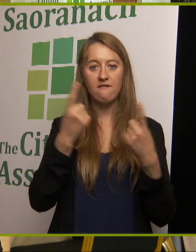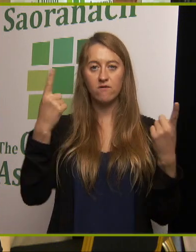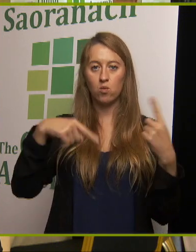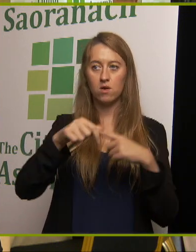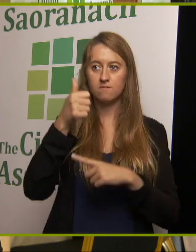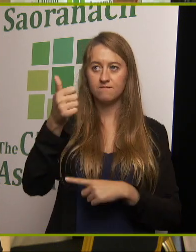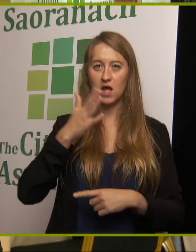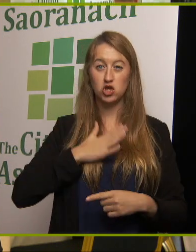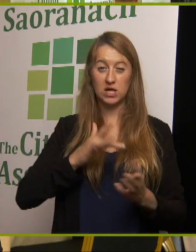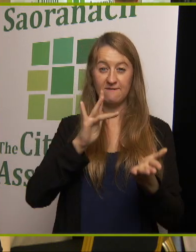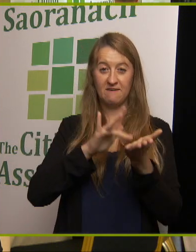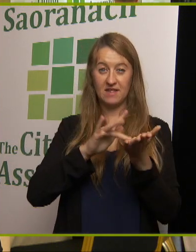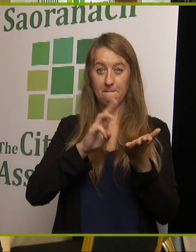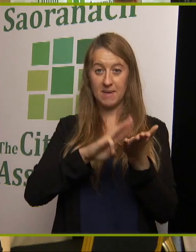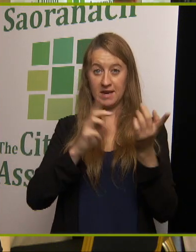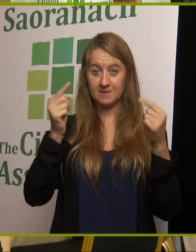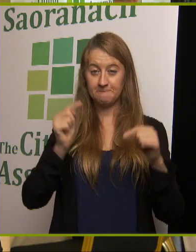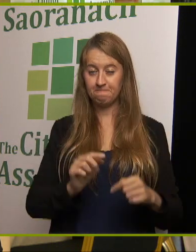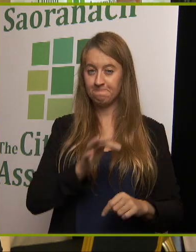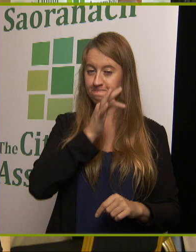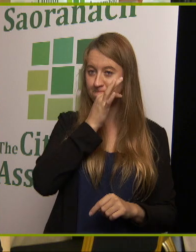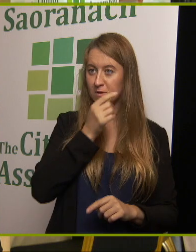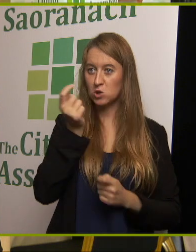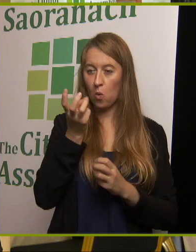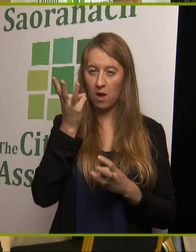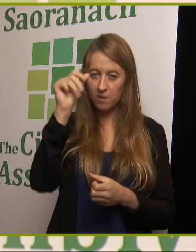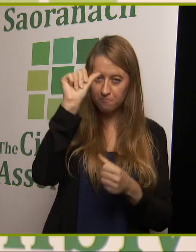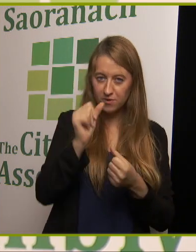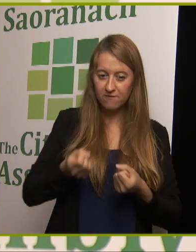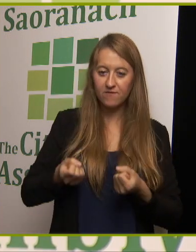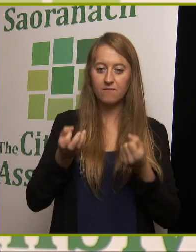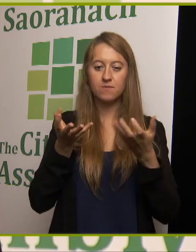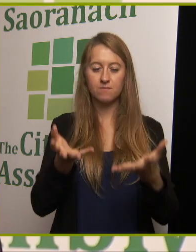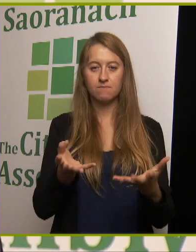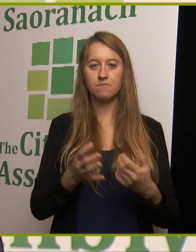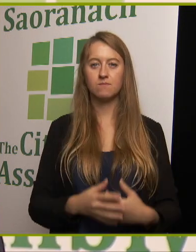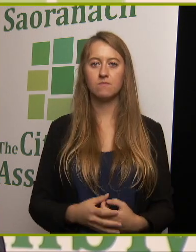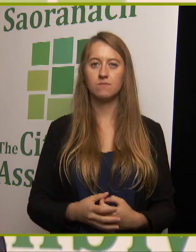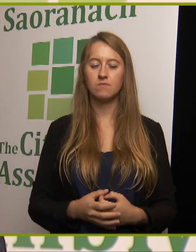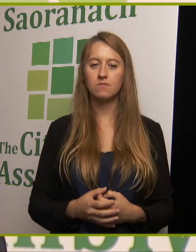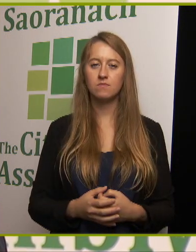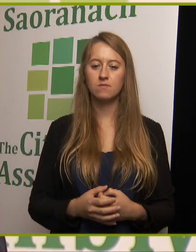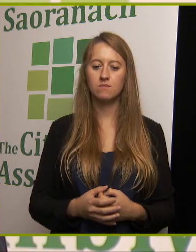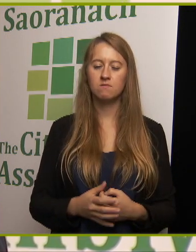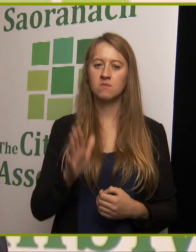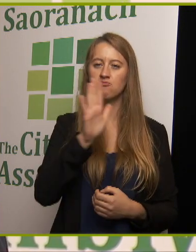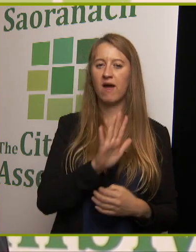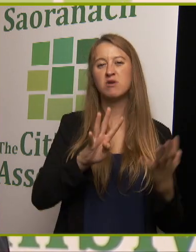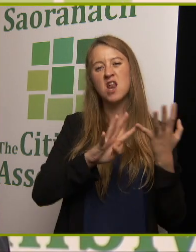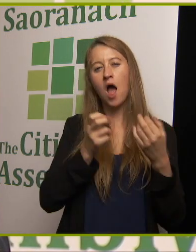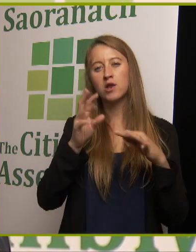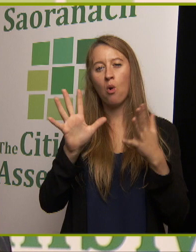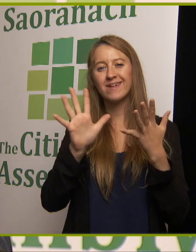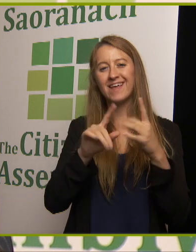I just have 15 minutes, so I'm going to touch on about 9 or 10 slides. I